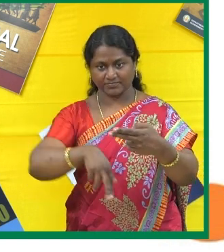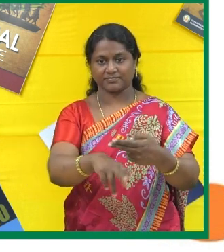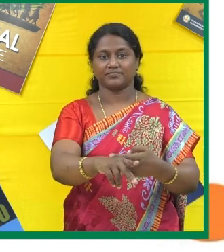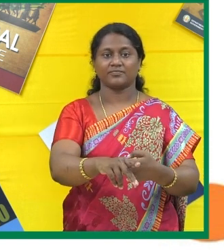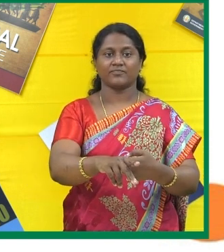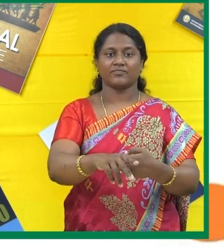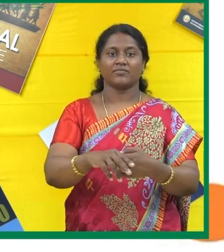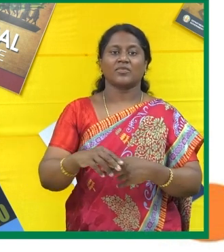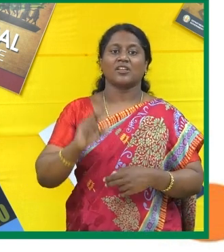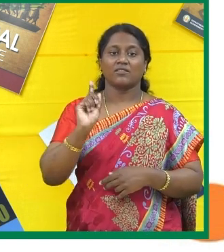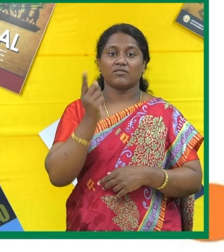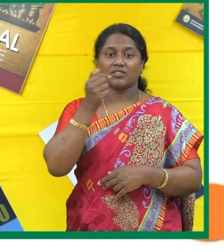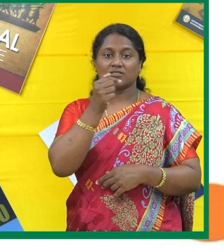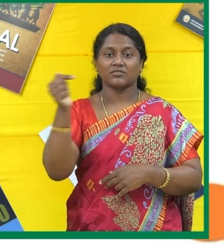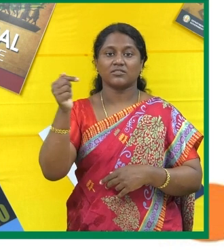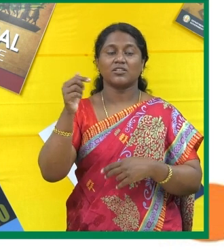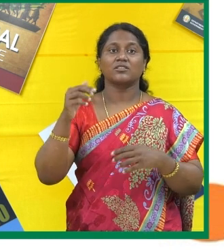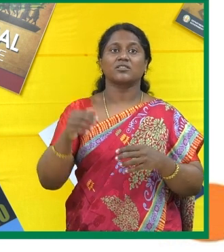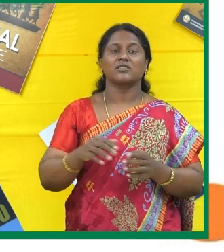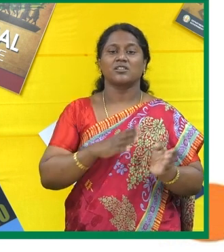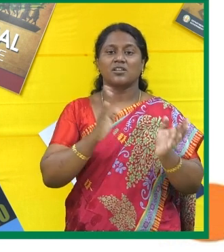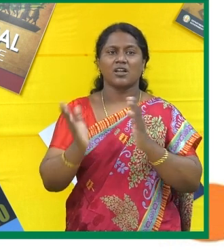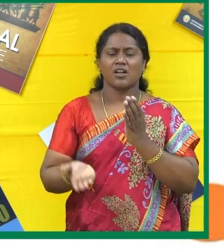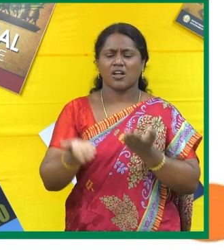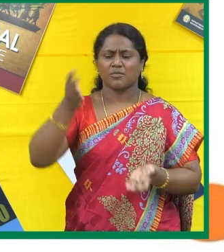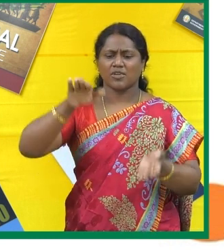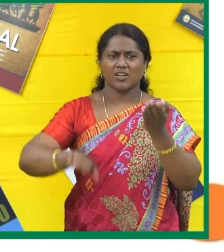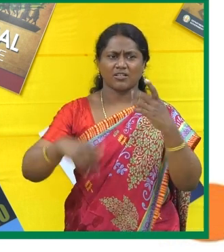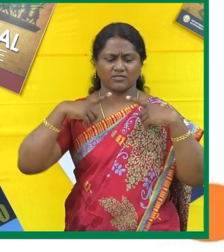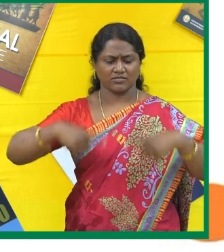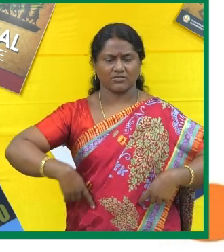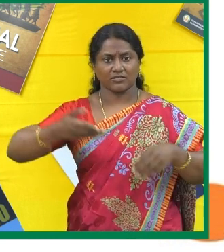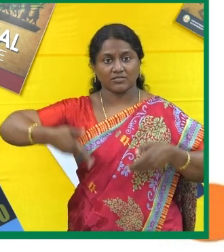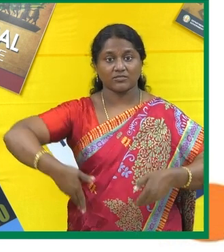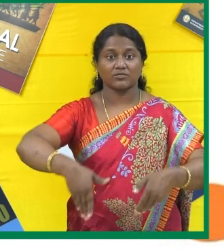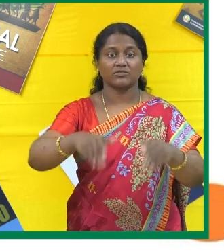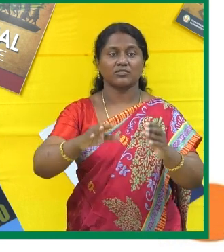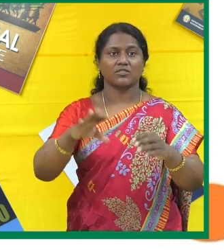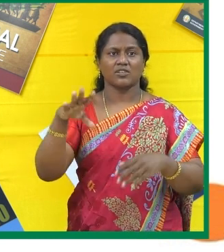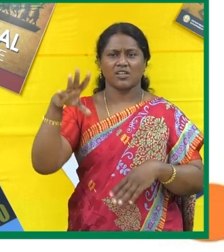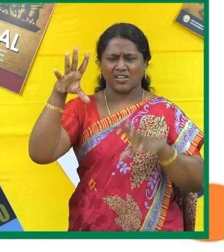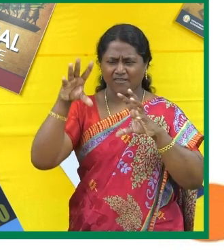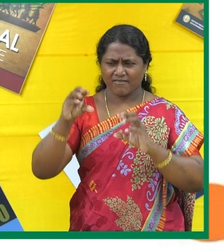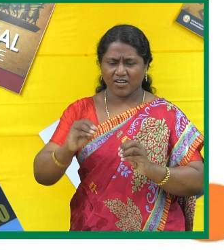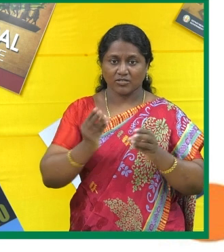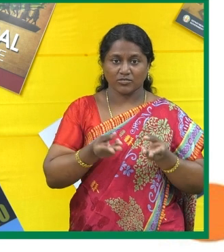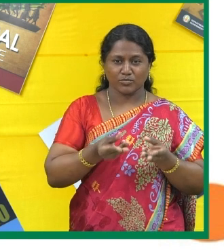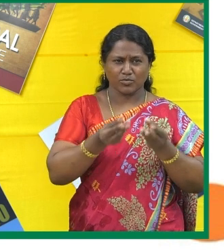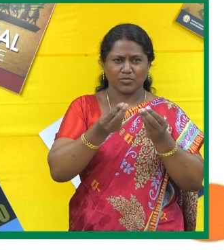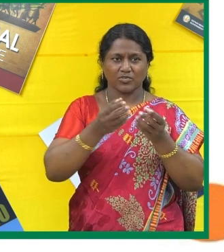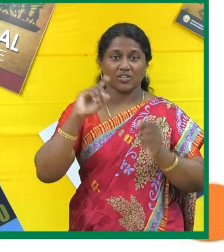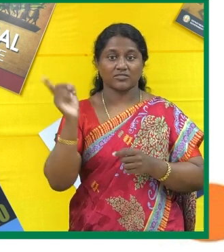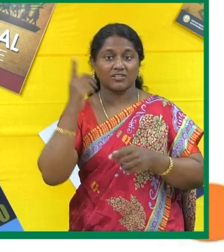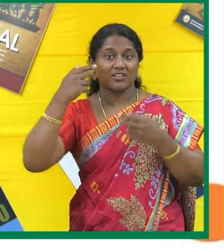cheer. So let the wave wind up the hill or down, over rough or